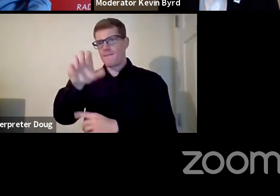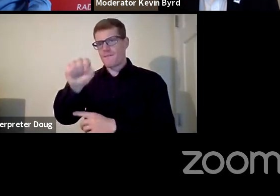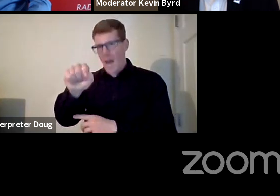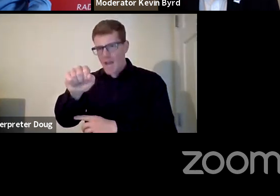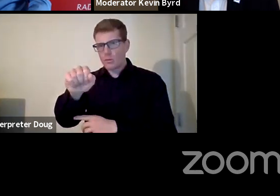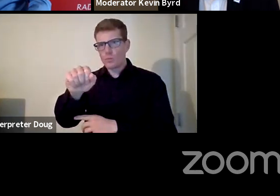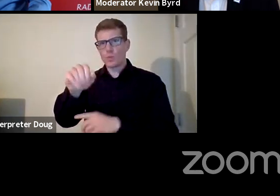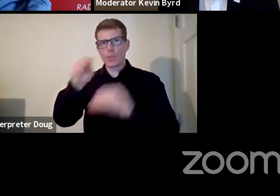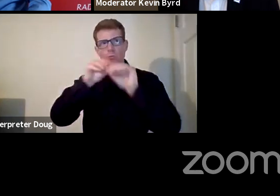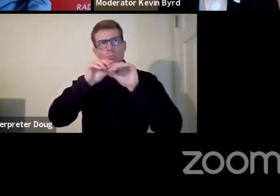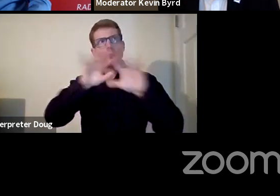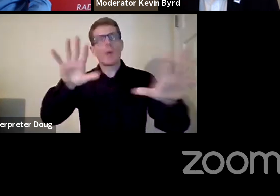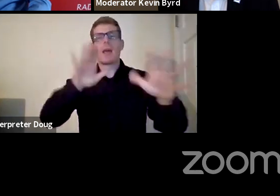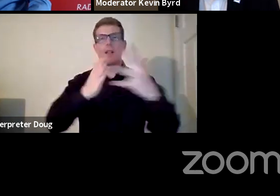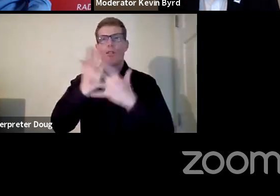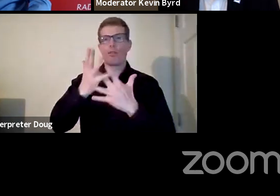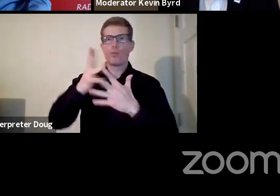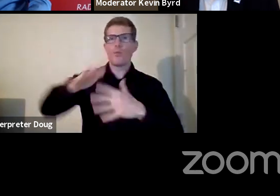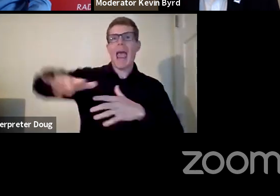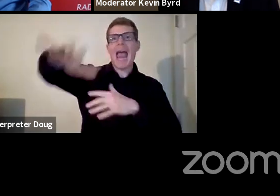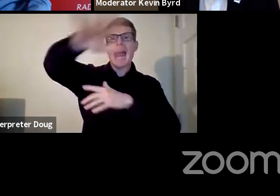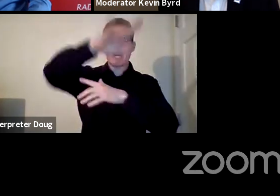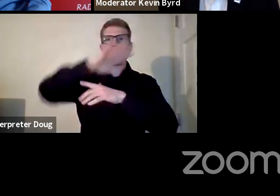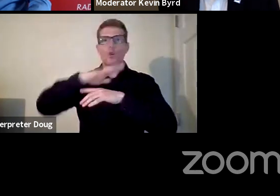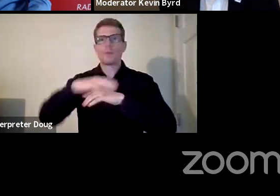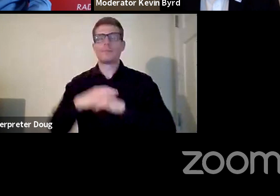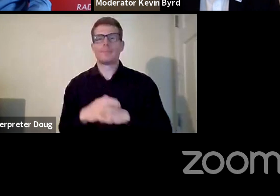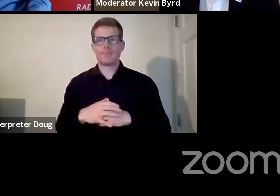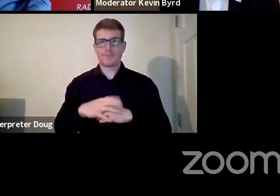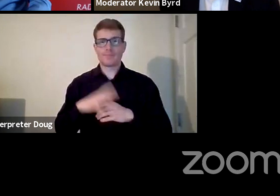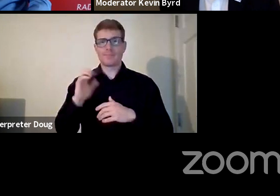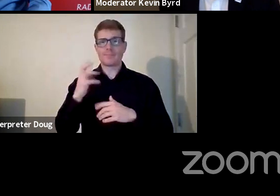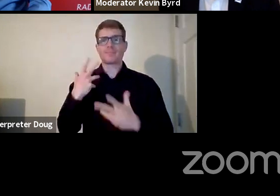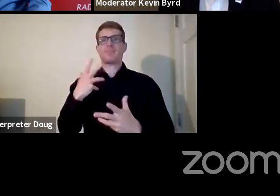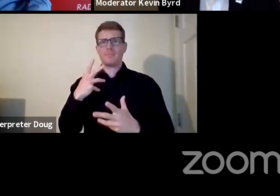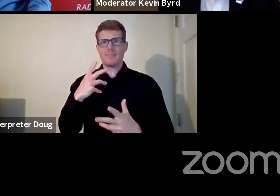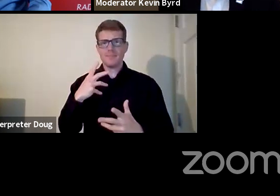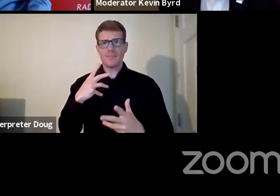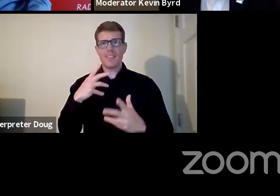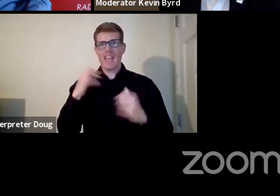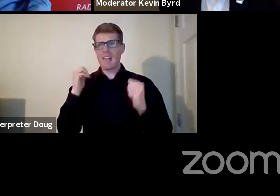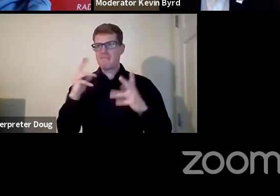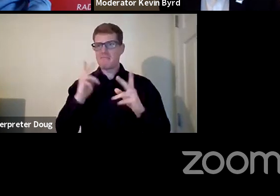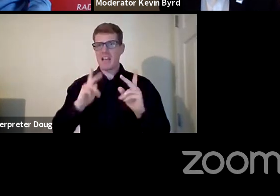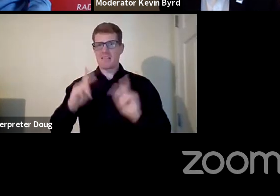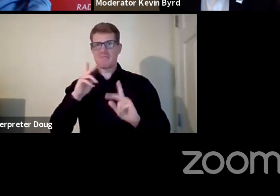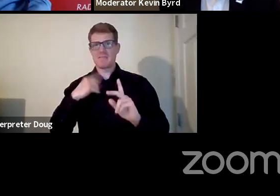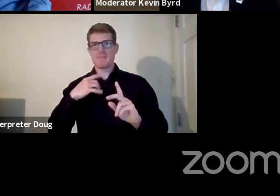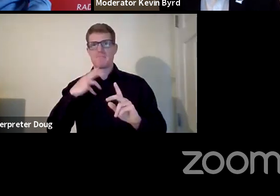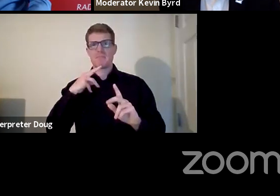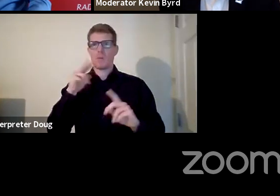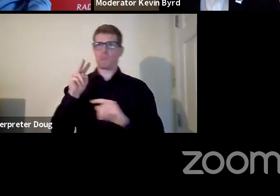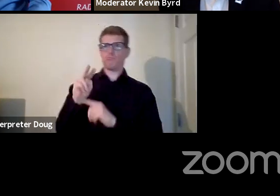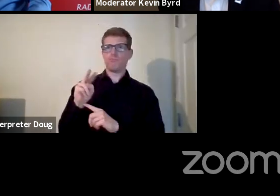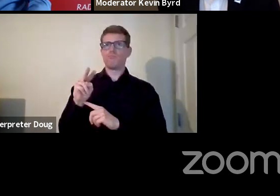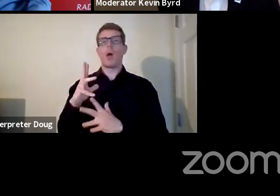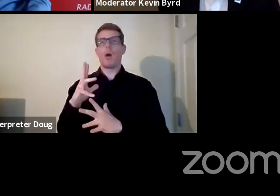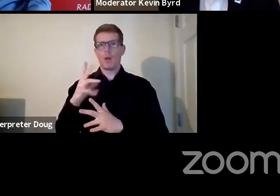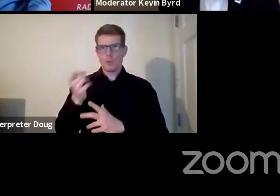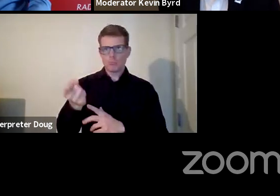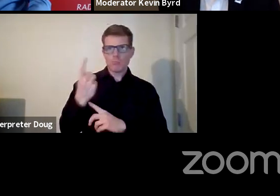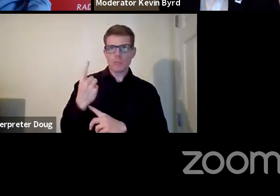everywhere. And that was, I was really a moment of pride to see all of our faculty and students who had that expertise sharing it